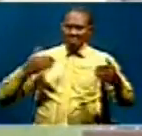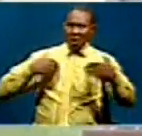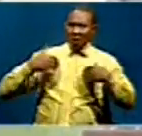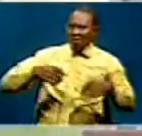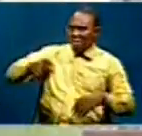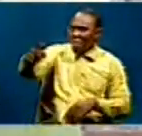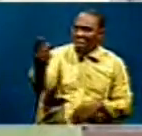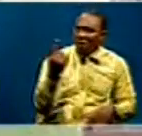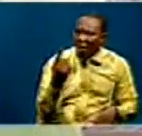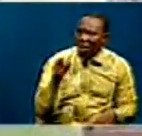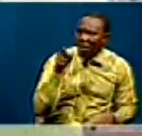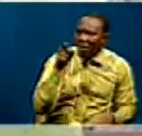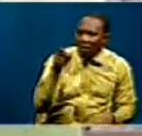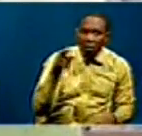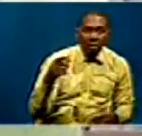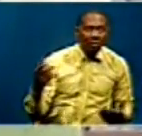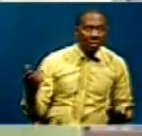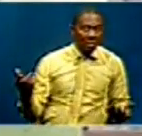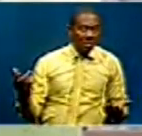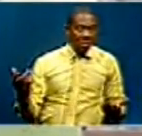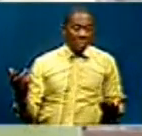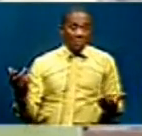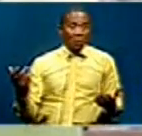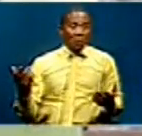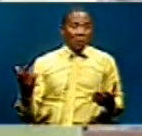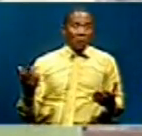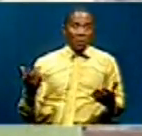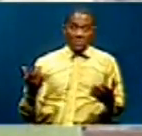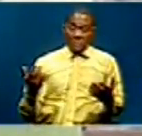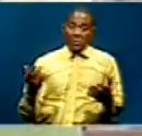who appears because we are doing it, you know, in public.